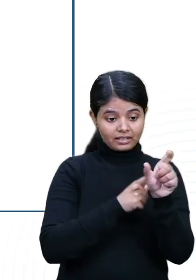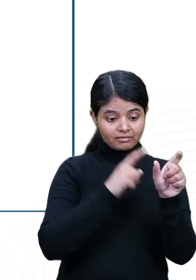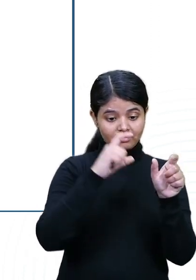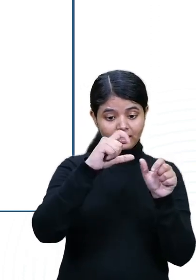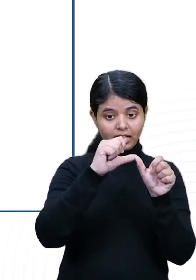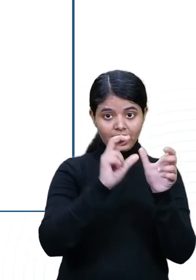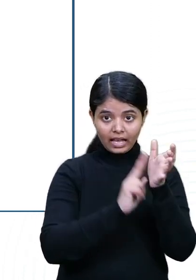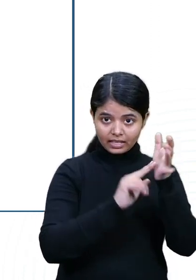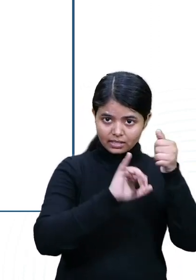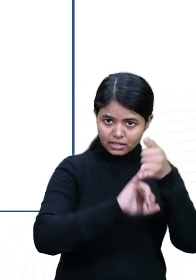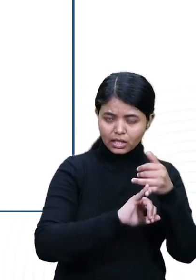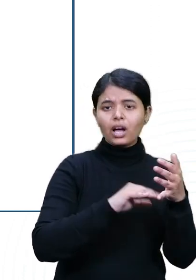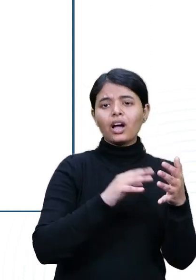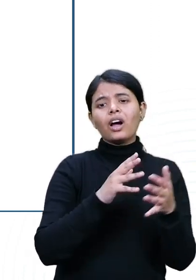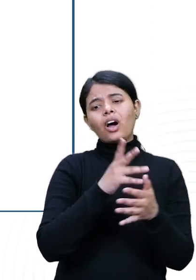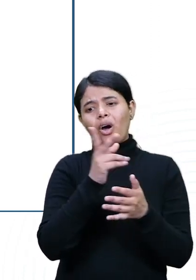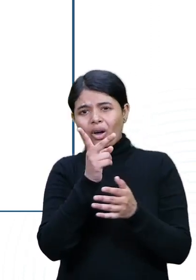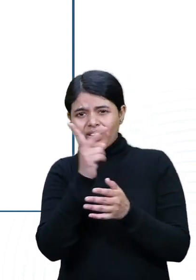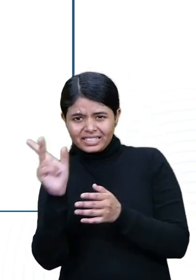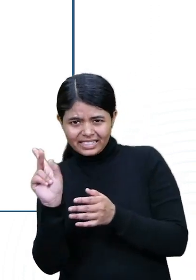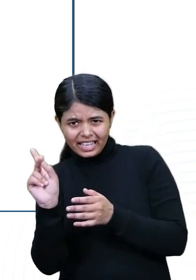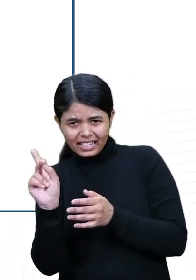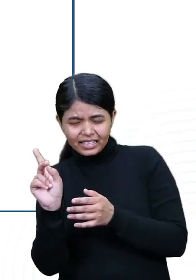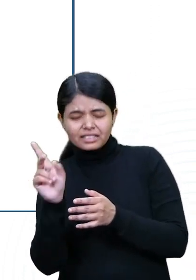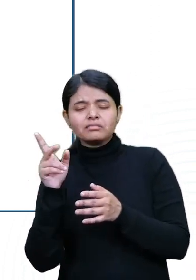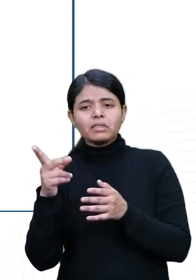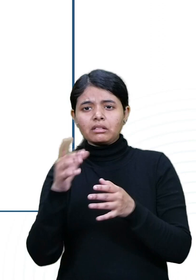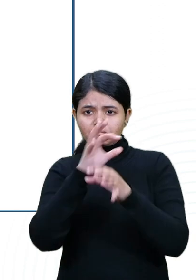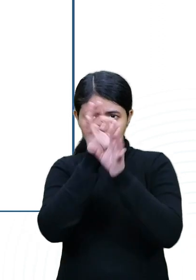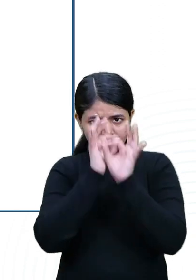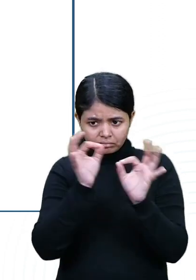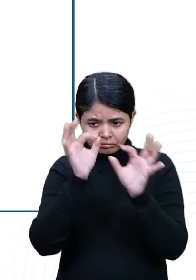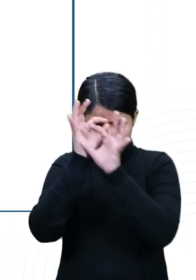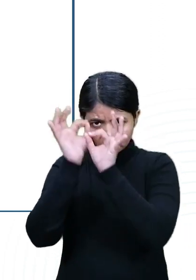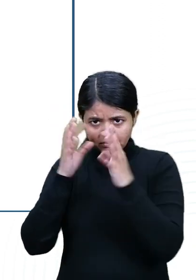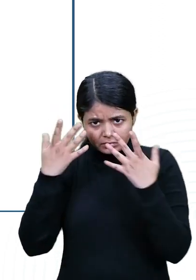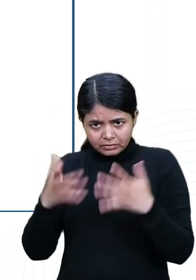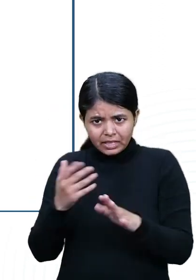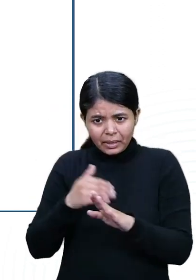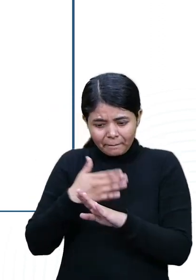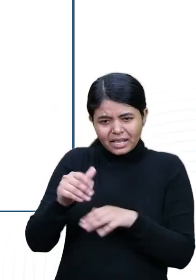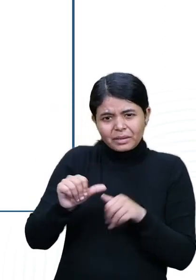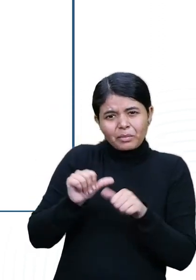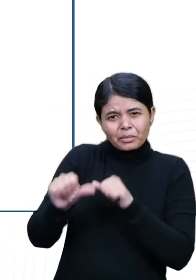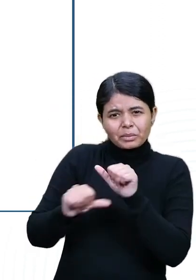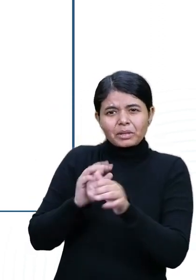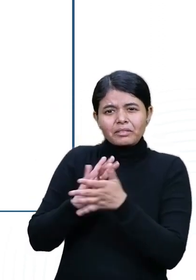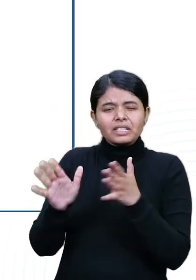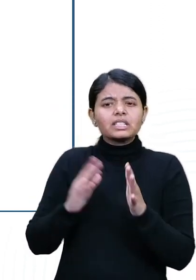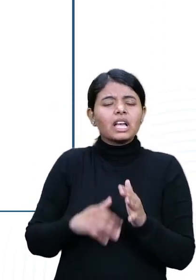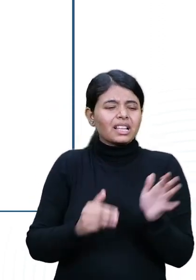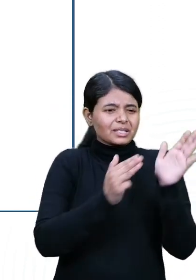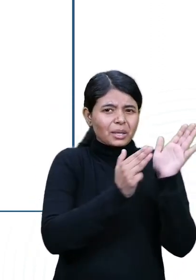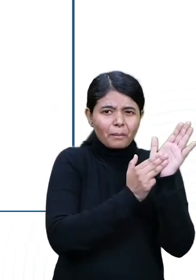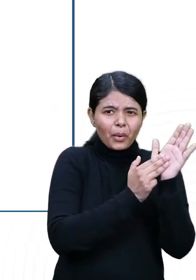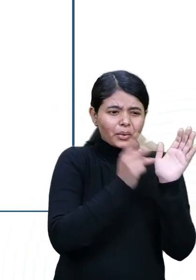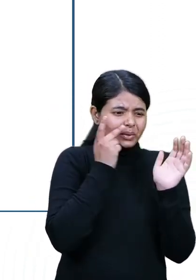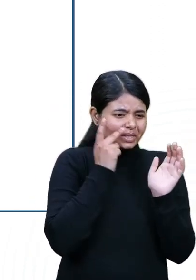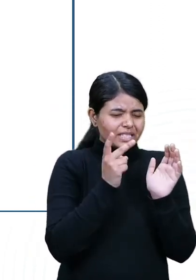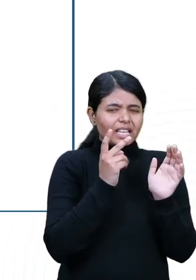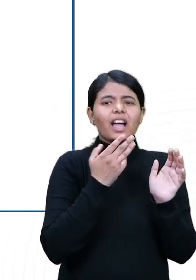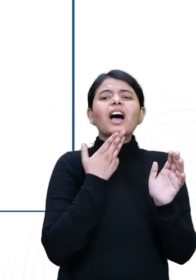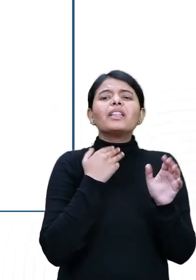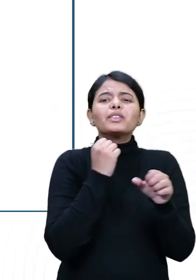I'm showing my sugar standard. So it is a mix of different sugars, and we know that what is